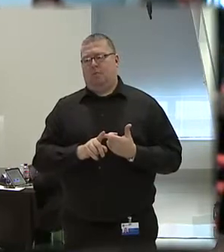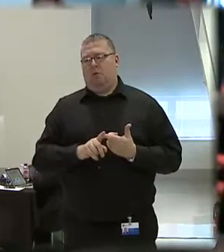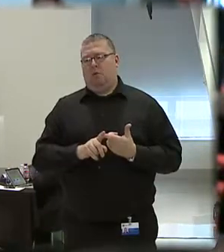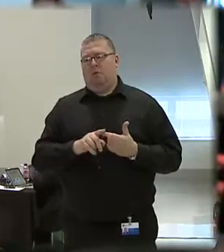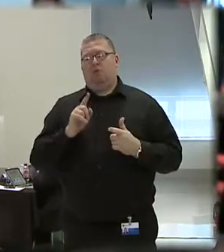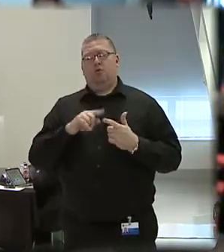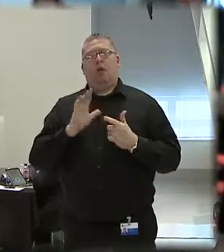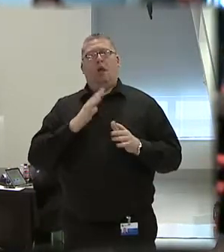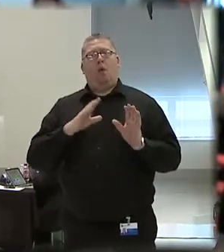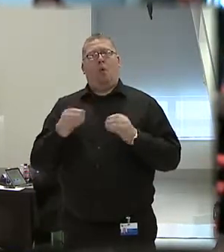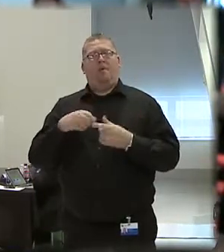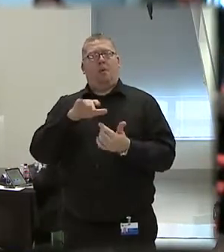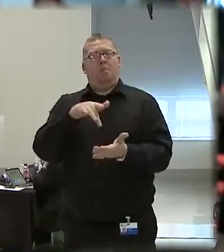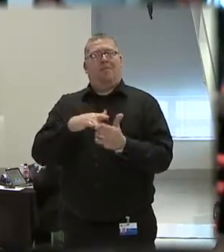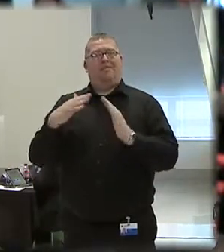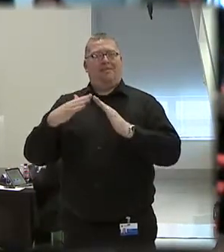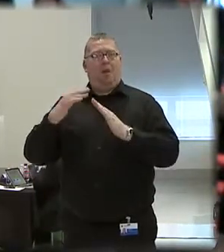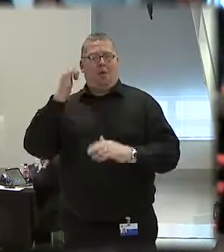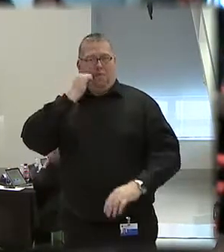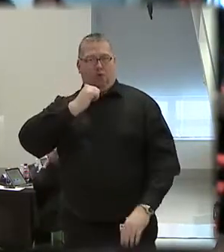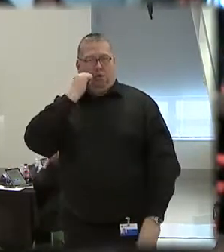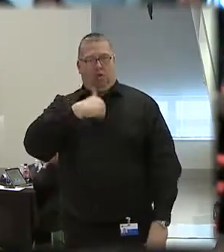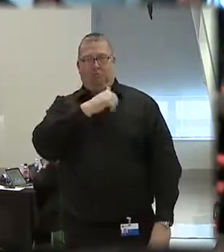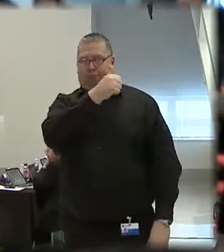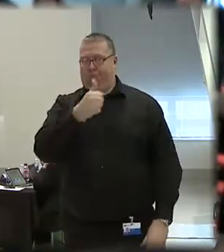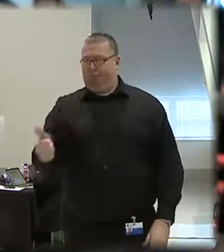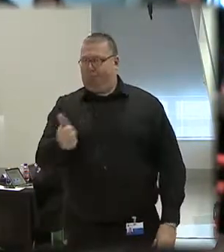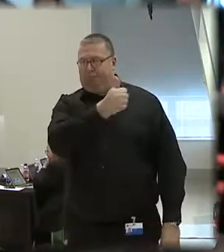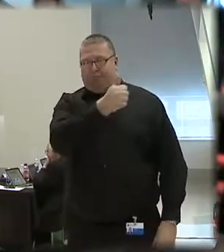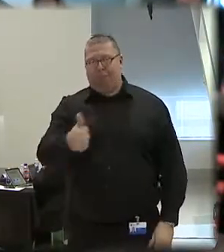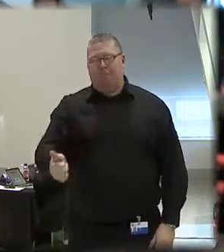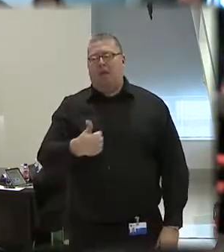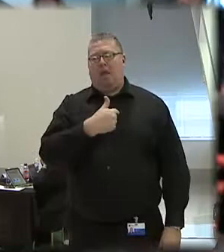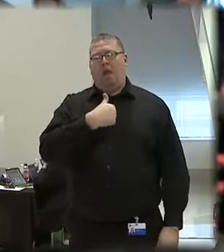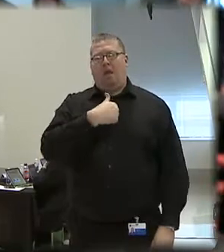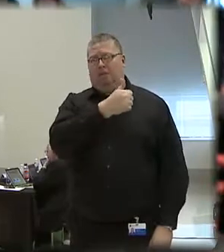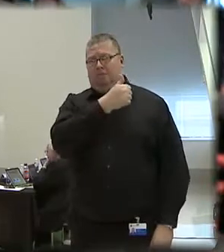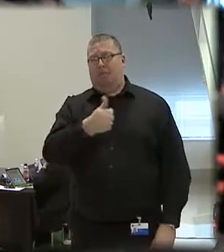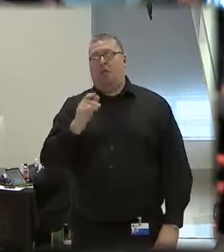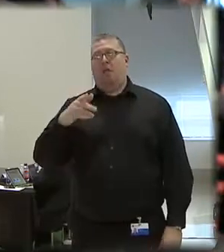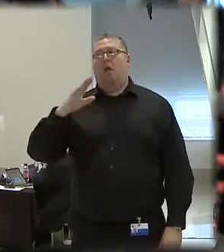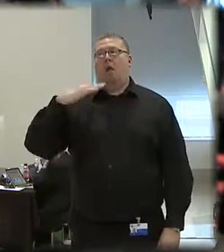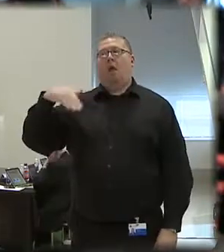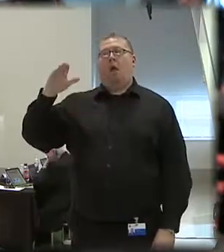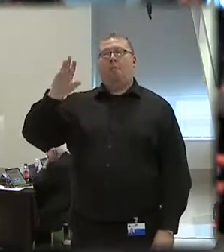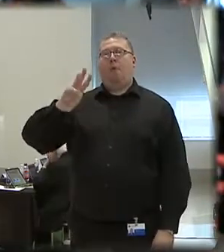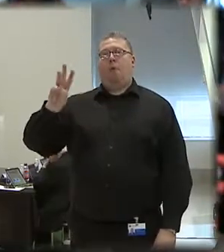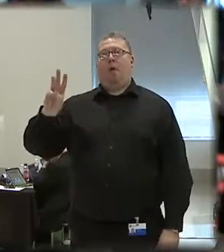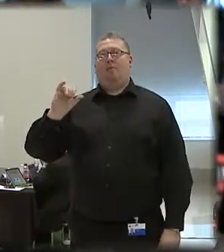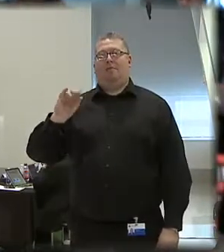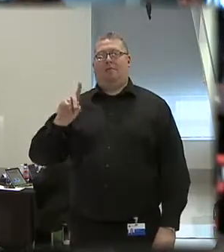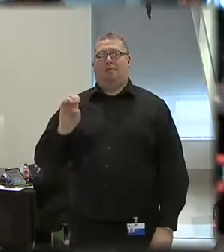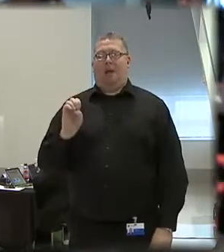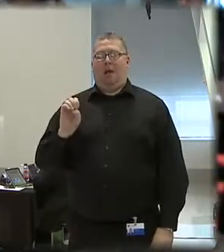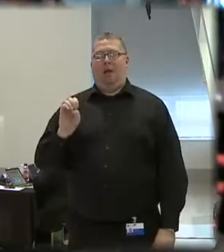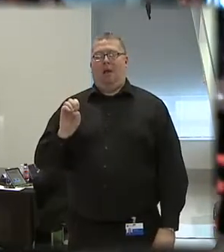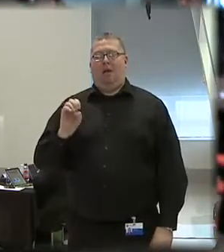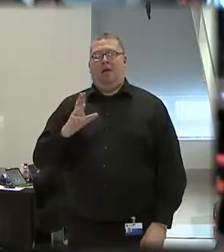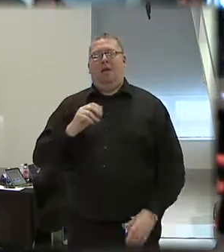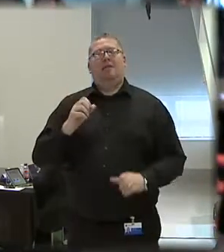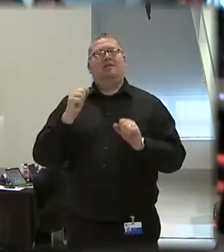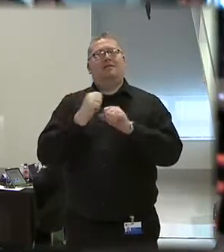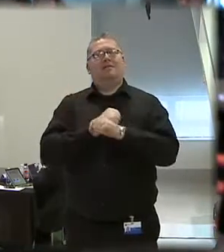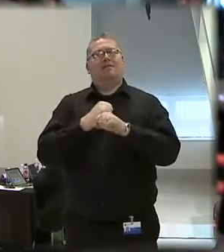our office in Midtown every day, and I go down the Upper West Side. And the statistic